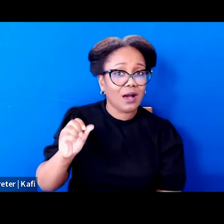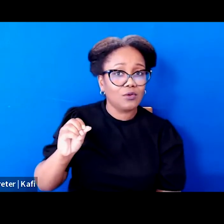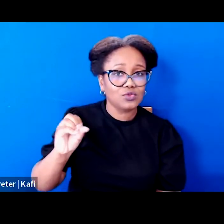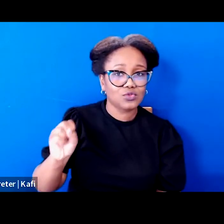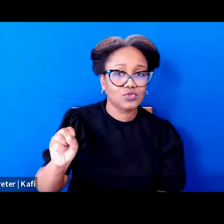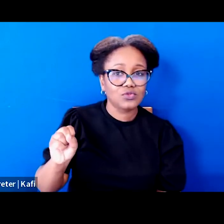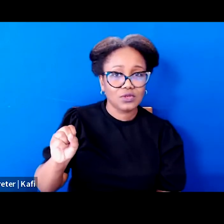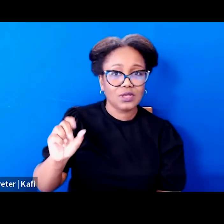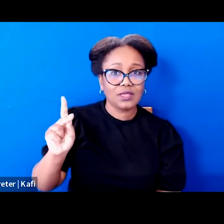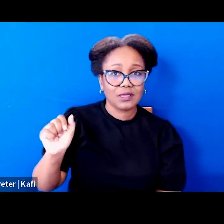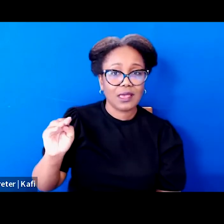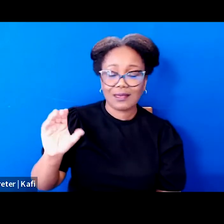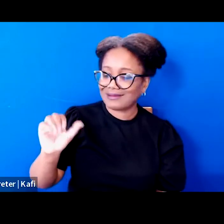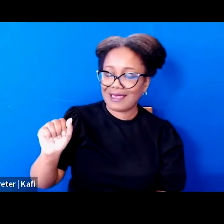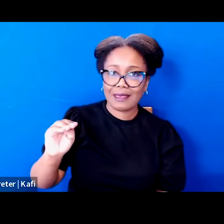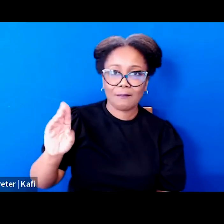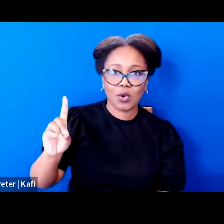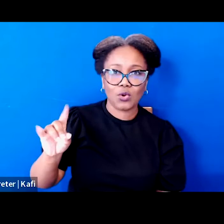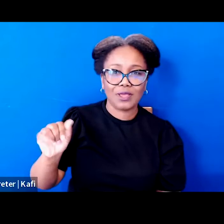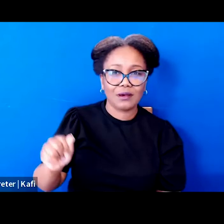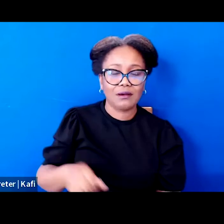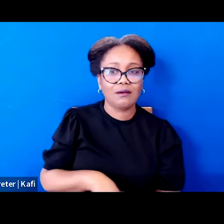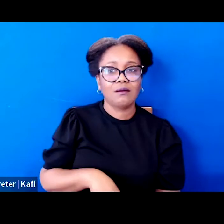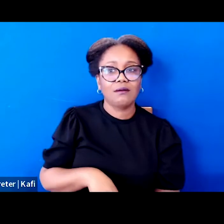across Southeast Asia. We're talking about